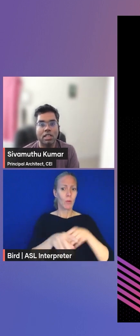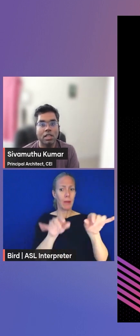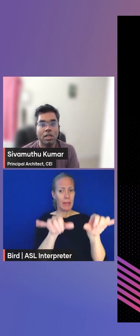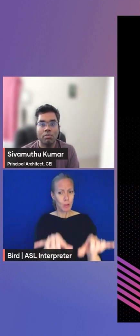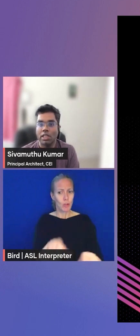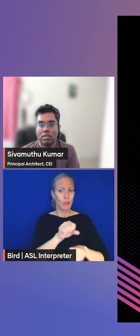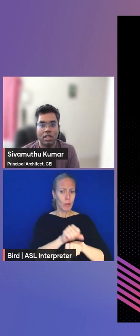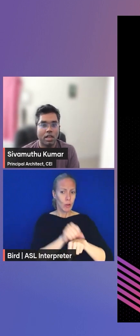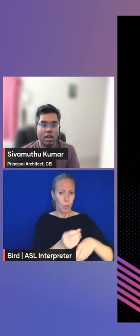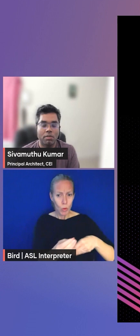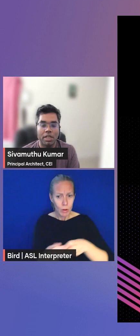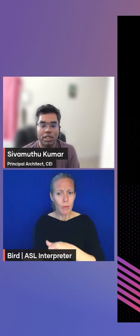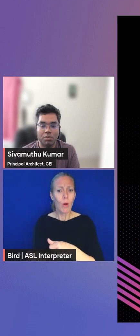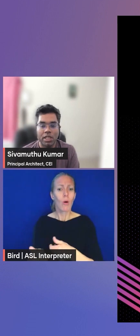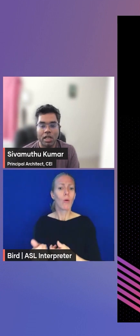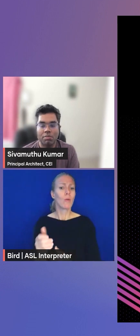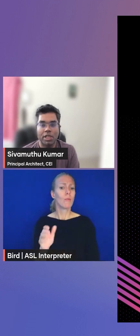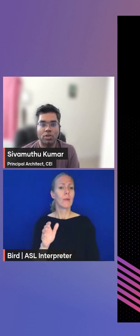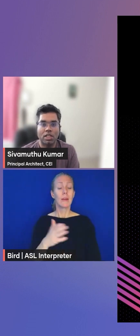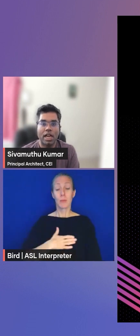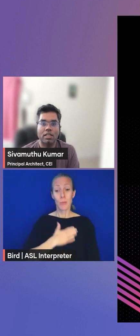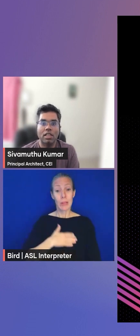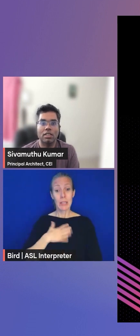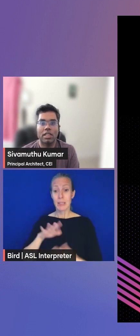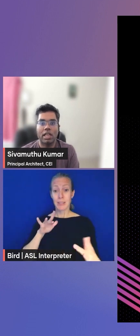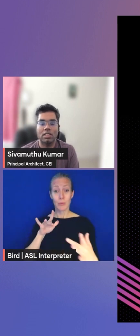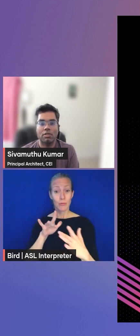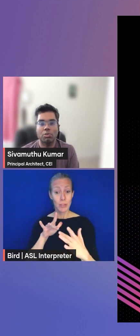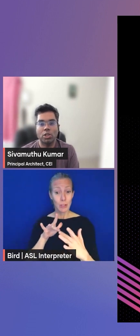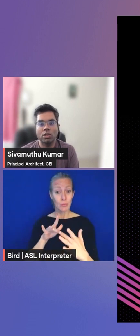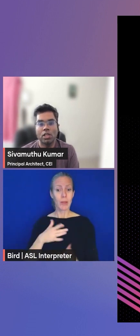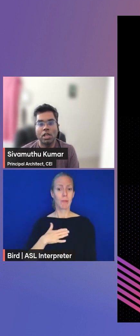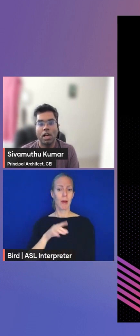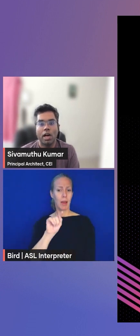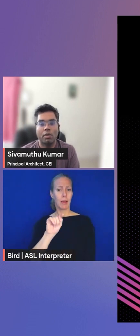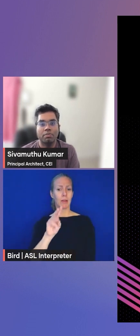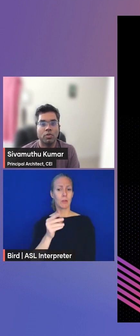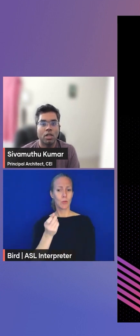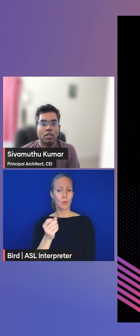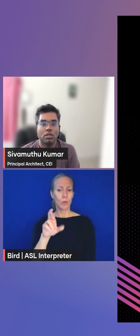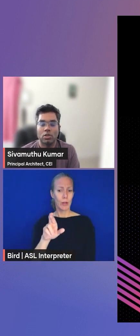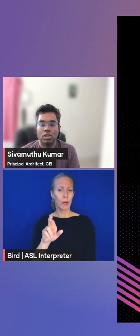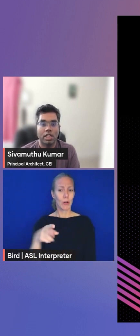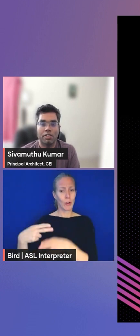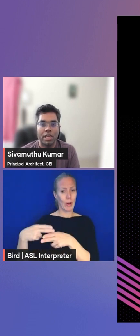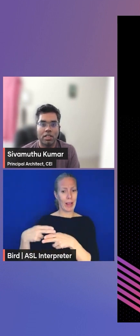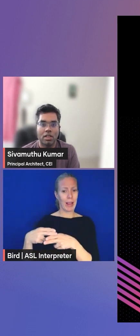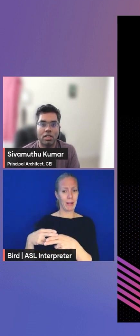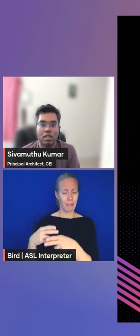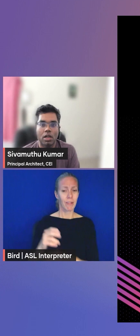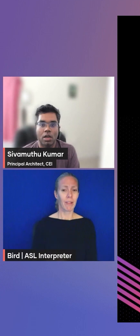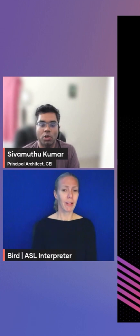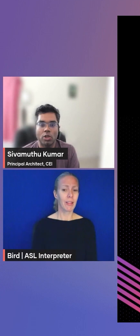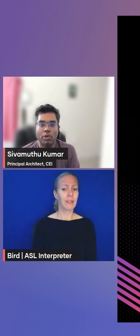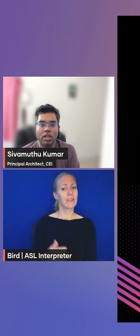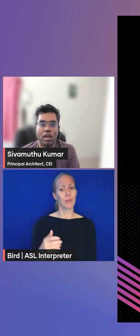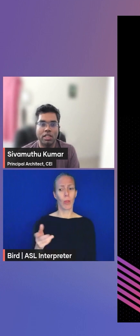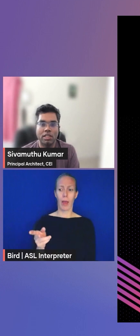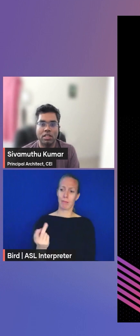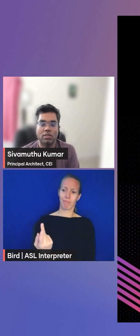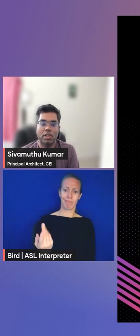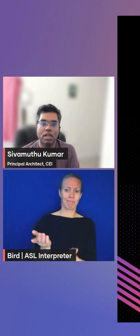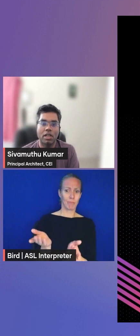and clients. Please reach me at my Twitter handle at Sivamuthu, so that we can talk about